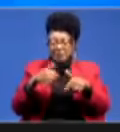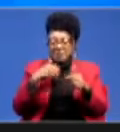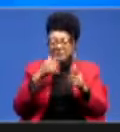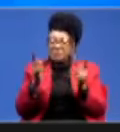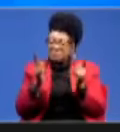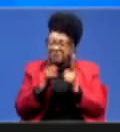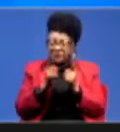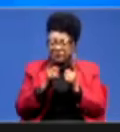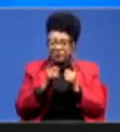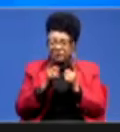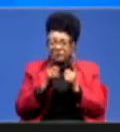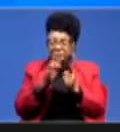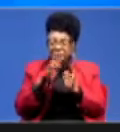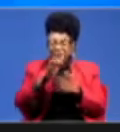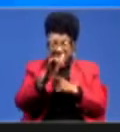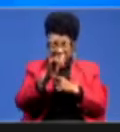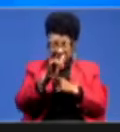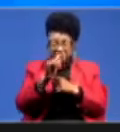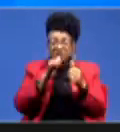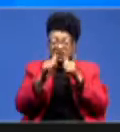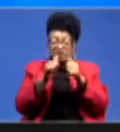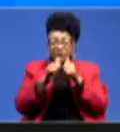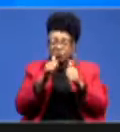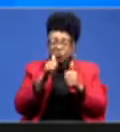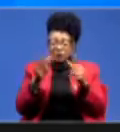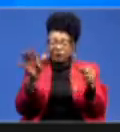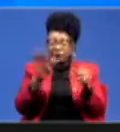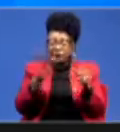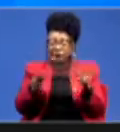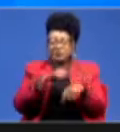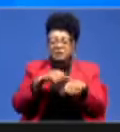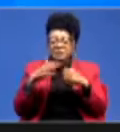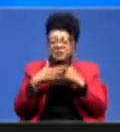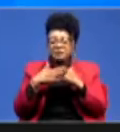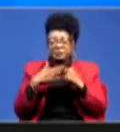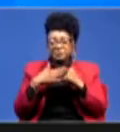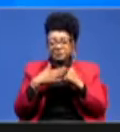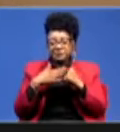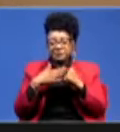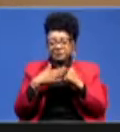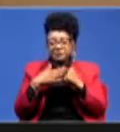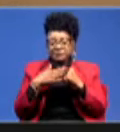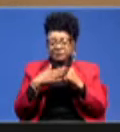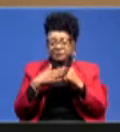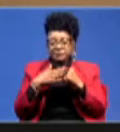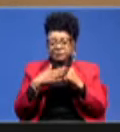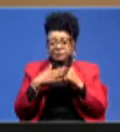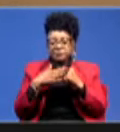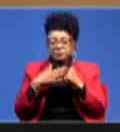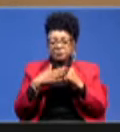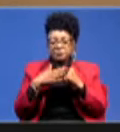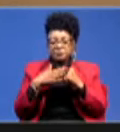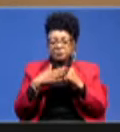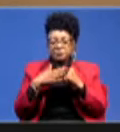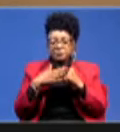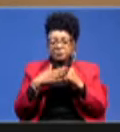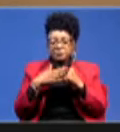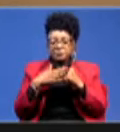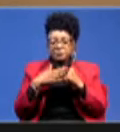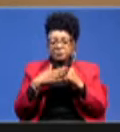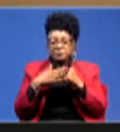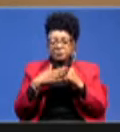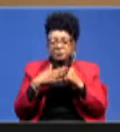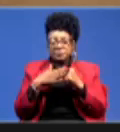kionjo cha mahojiano hayo ambayo utayapata kwa kina mwendo wa saa tatu. I've got nearly everything